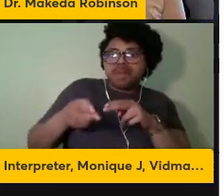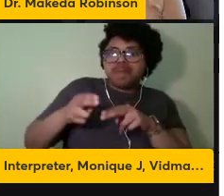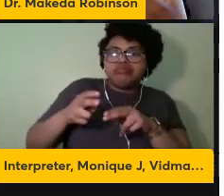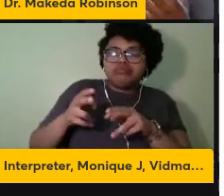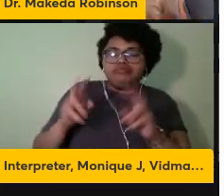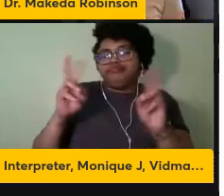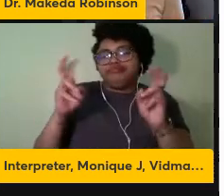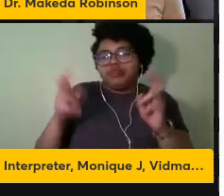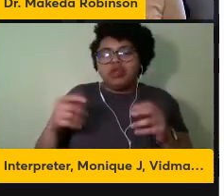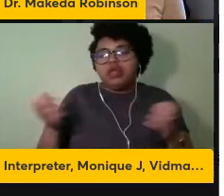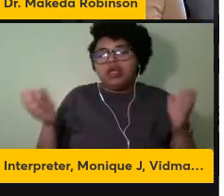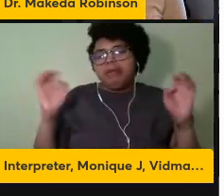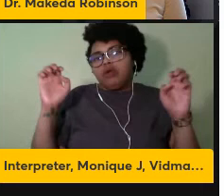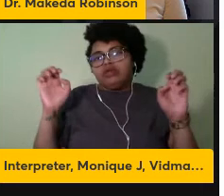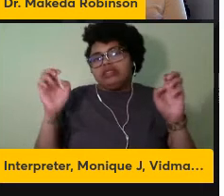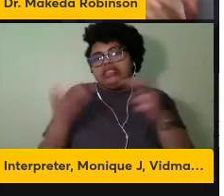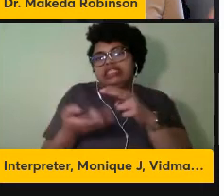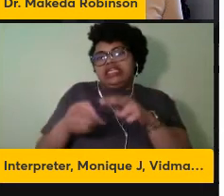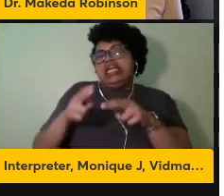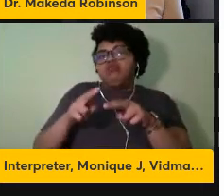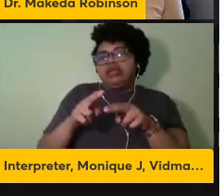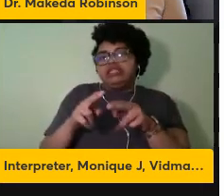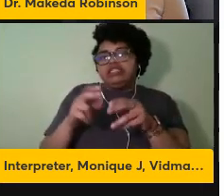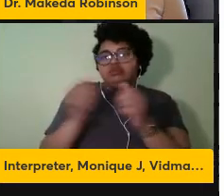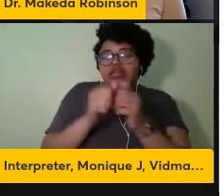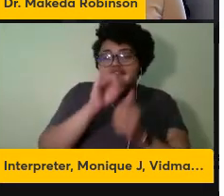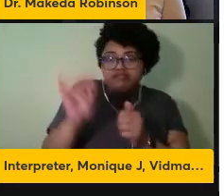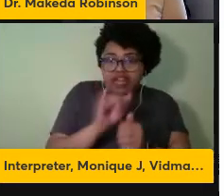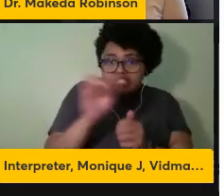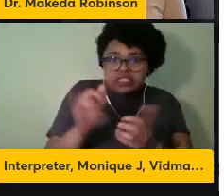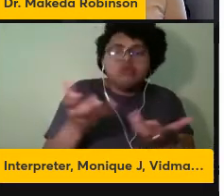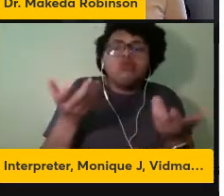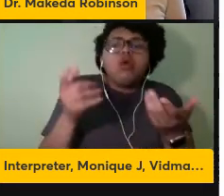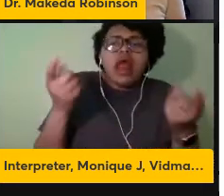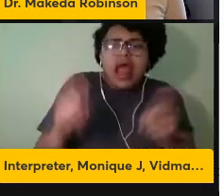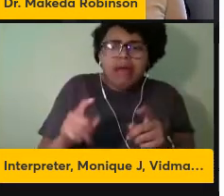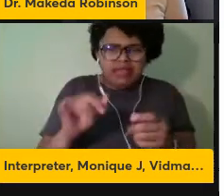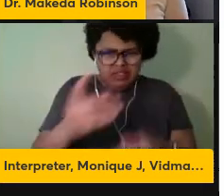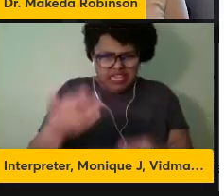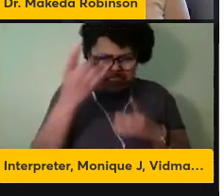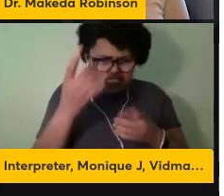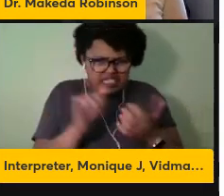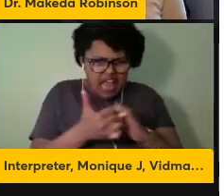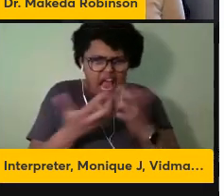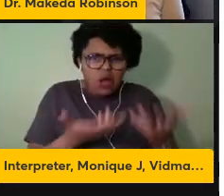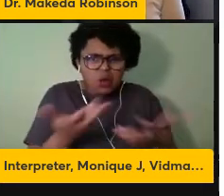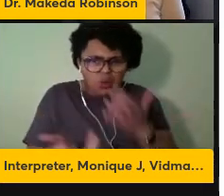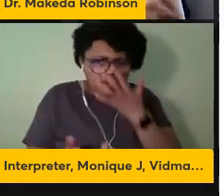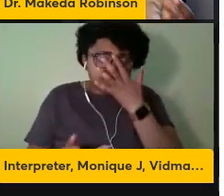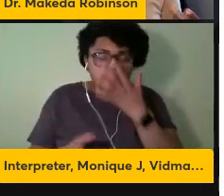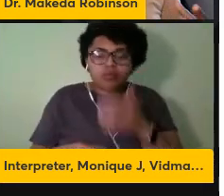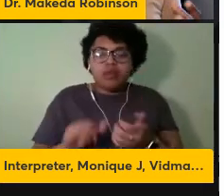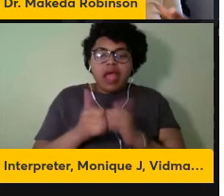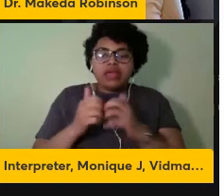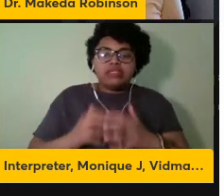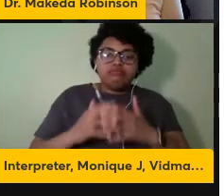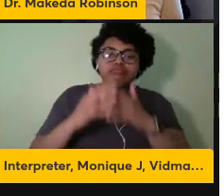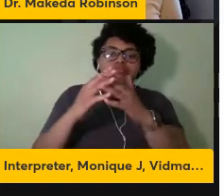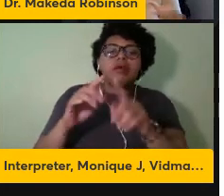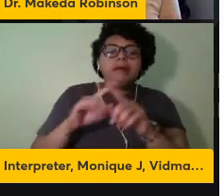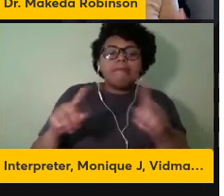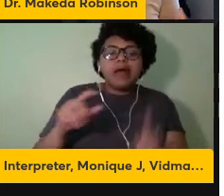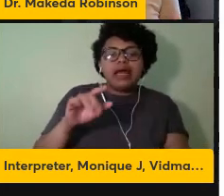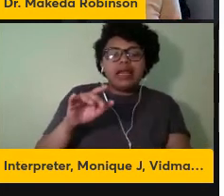COVID-19 infections that I had also seen with another virus I had studied, dengue, where there were a large number